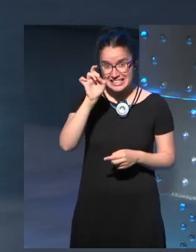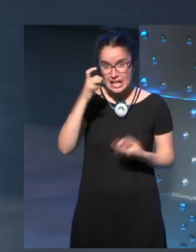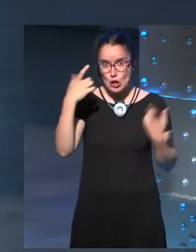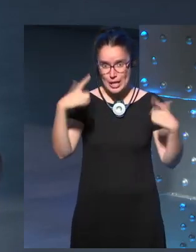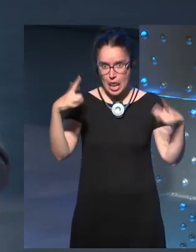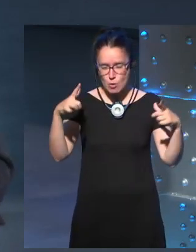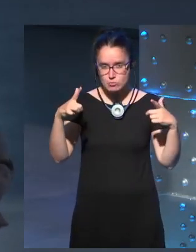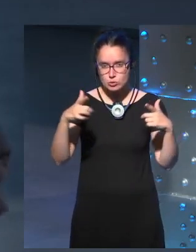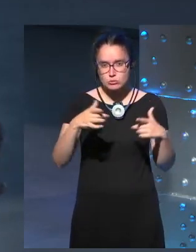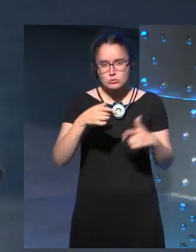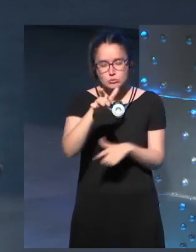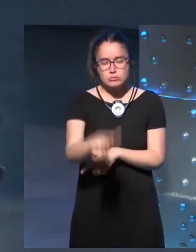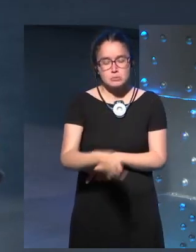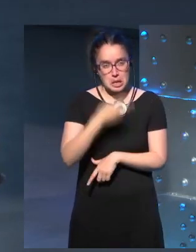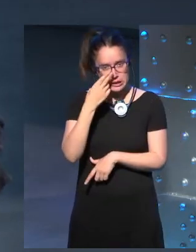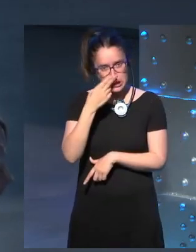man